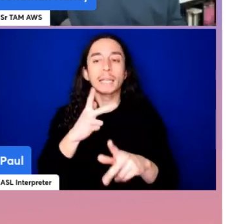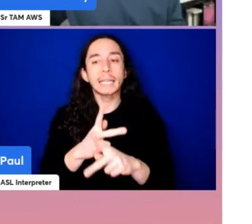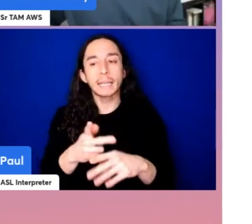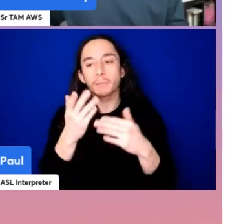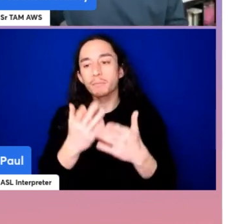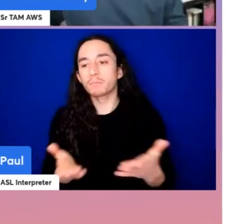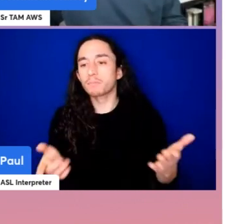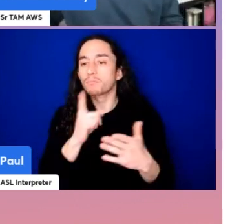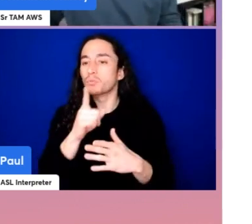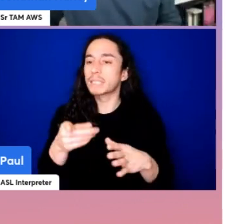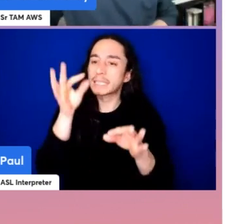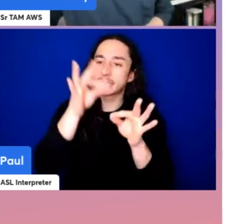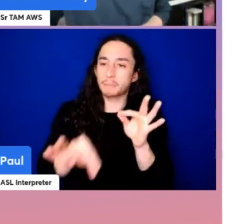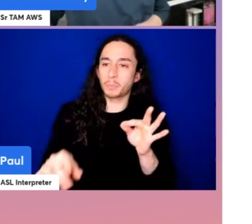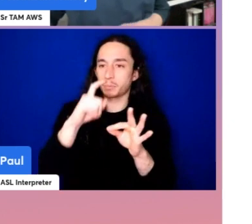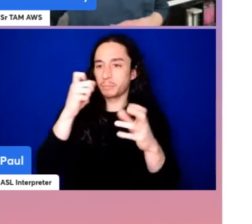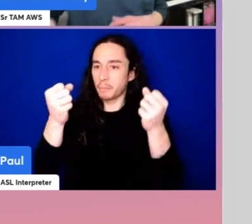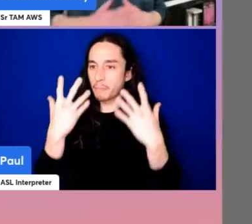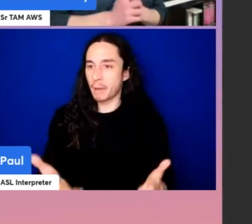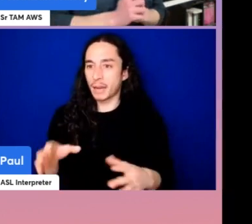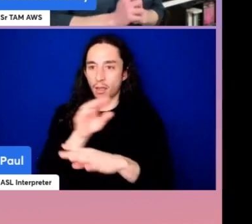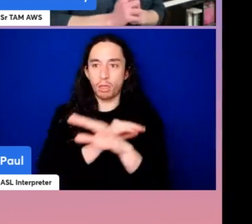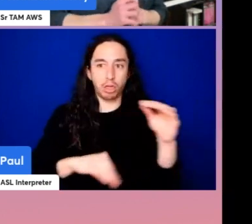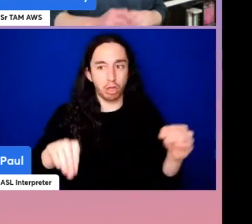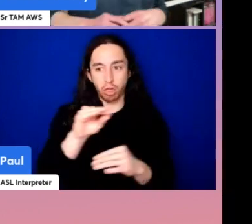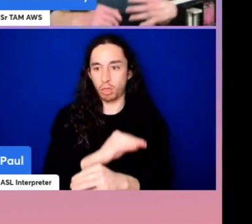simple since there are so many moving parts already.